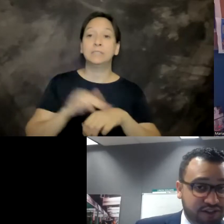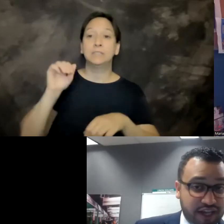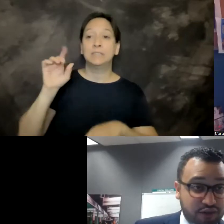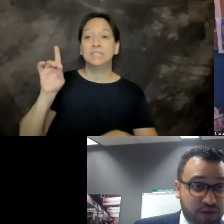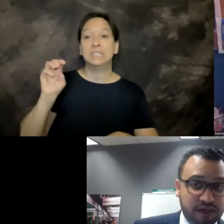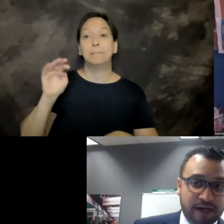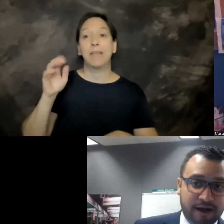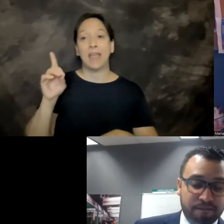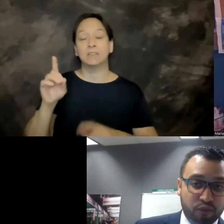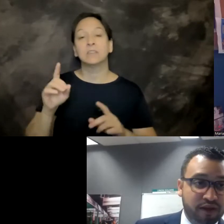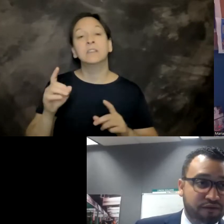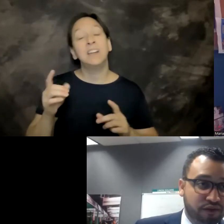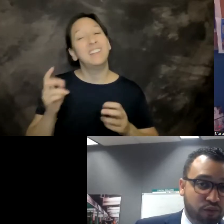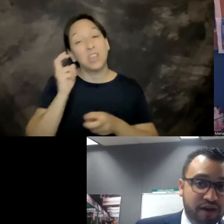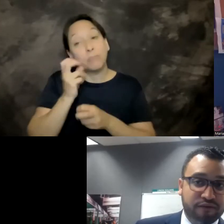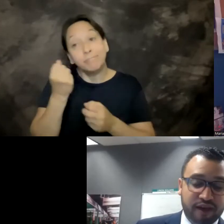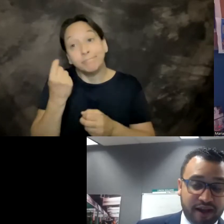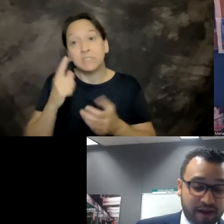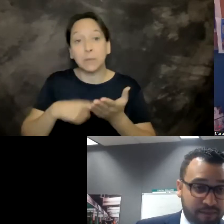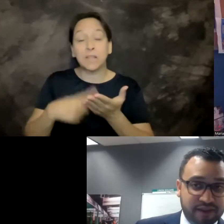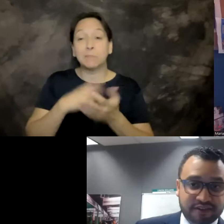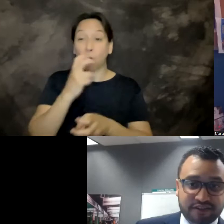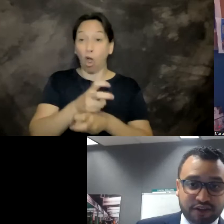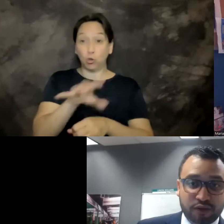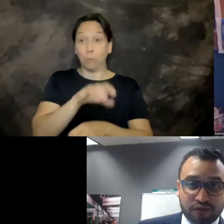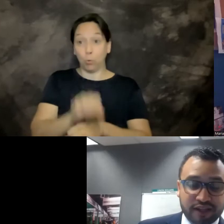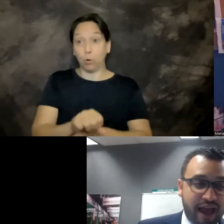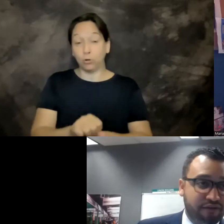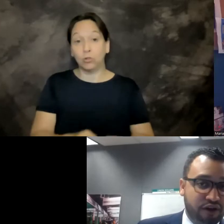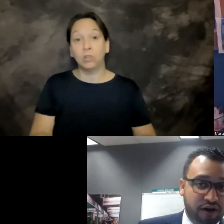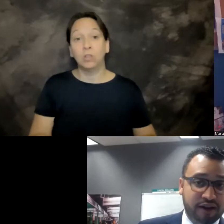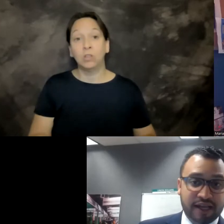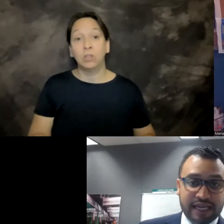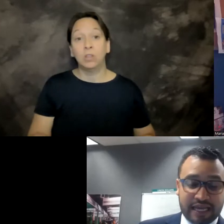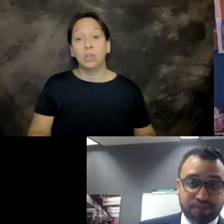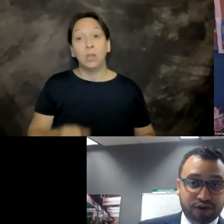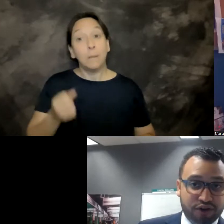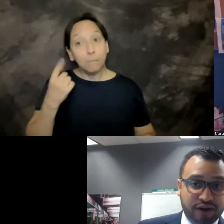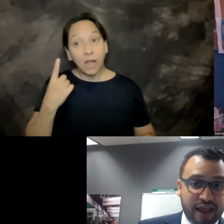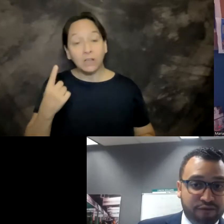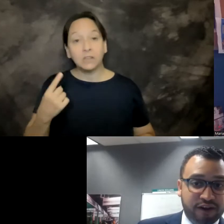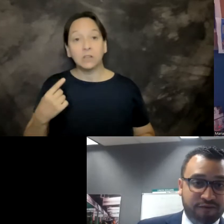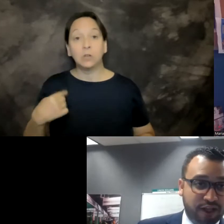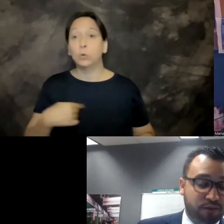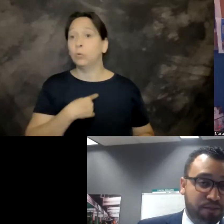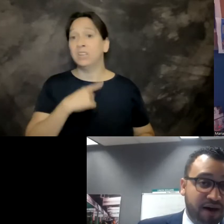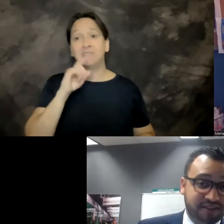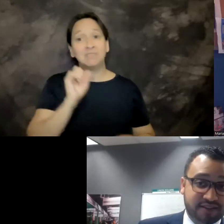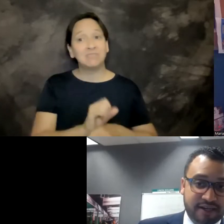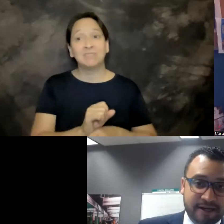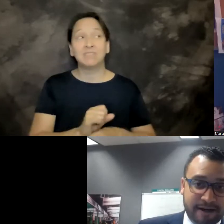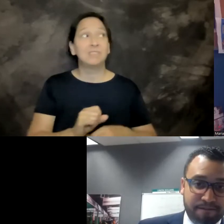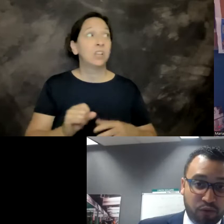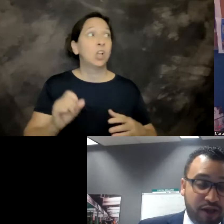difficult to schedule. We have, and I mean this sincerely, we really have gone and procured every available